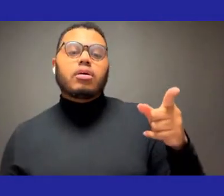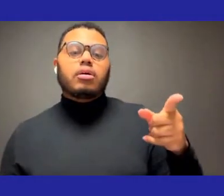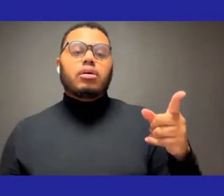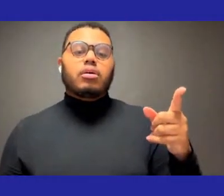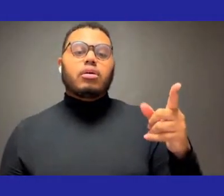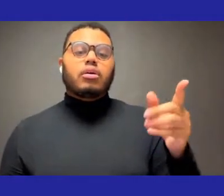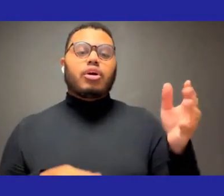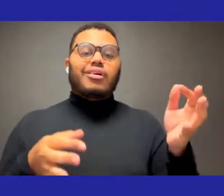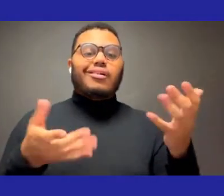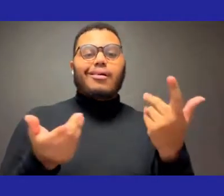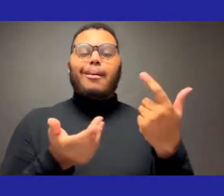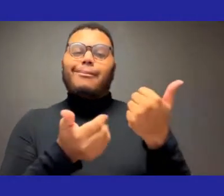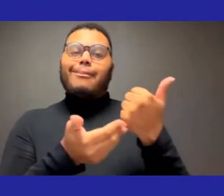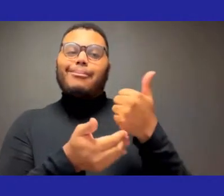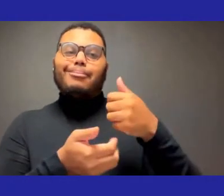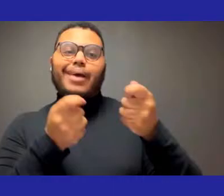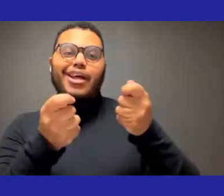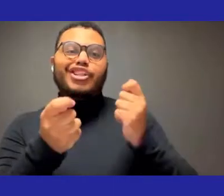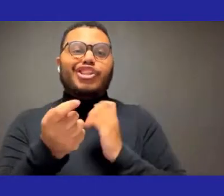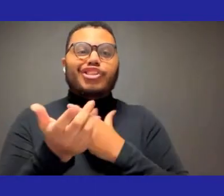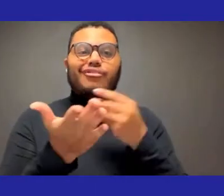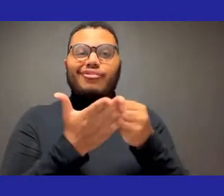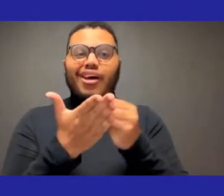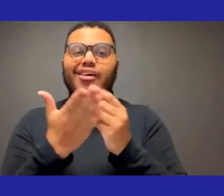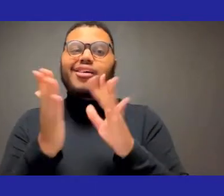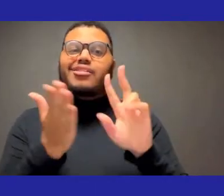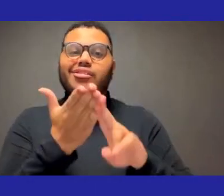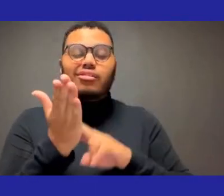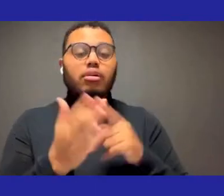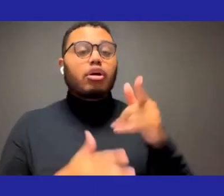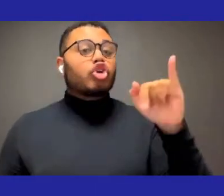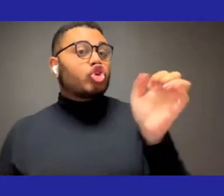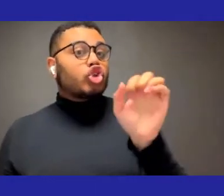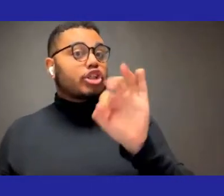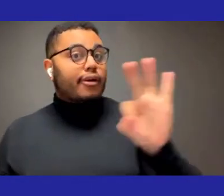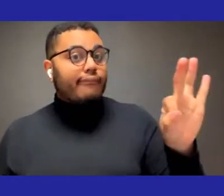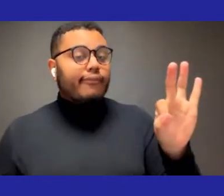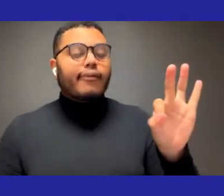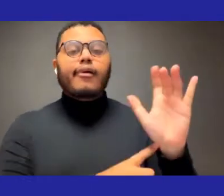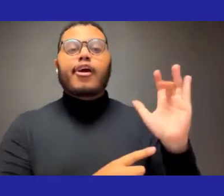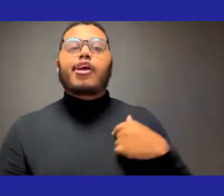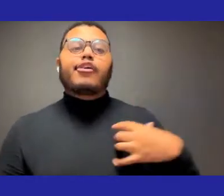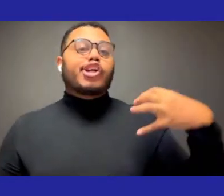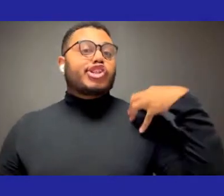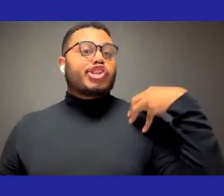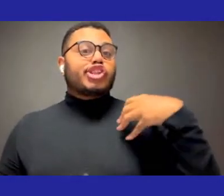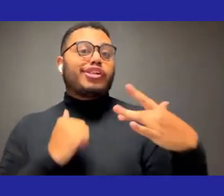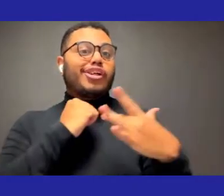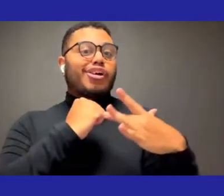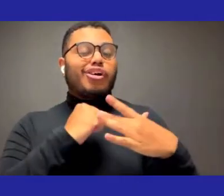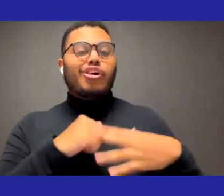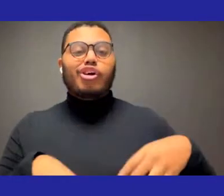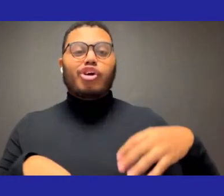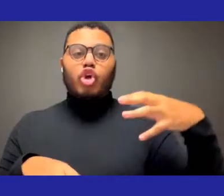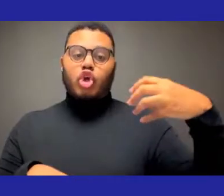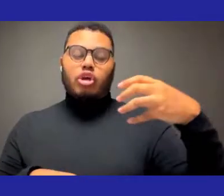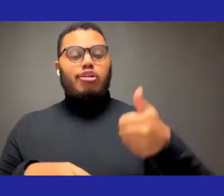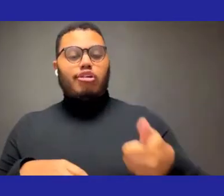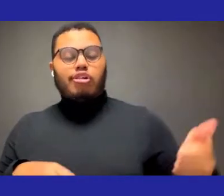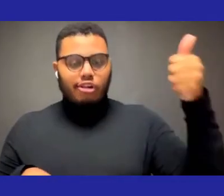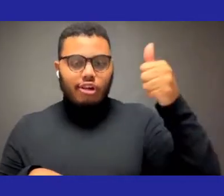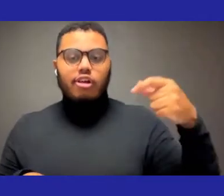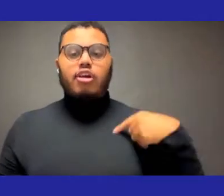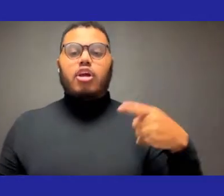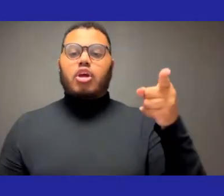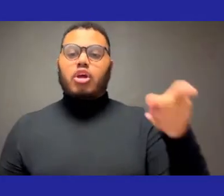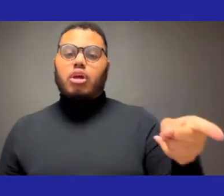of our finances and contracts, Jeff, who is our Chief Technology Officer, and Shoma Badori, who's our CISO,